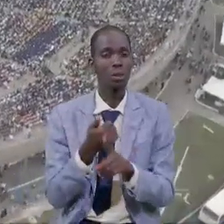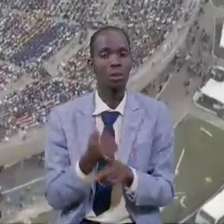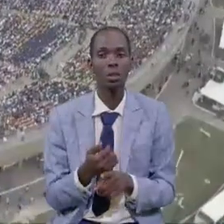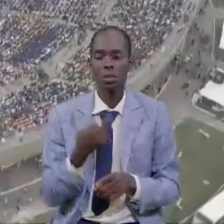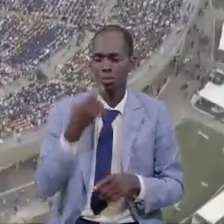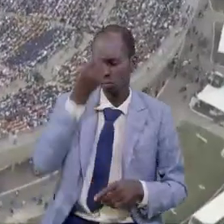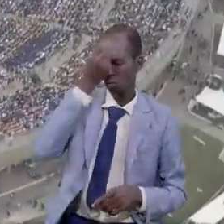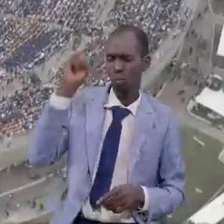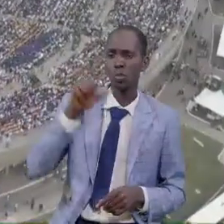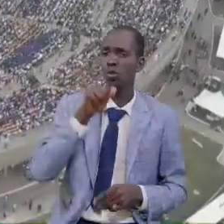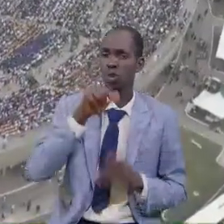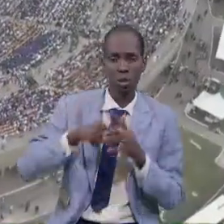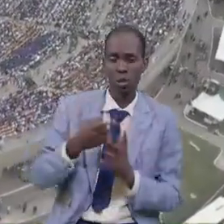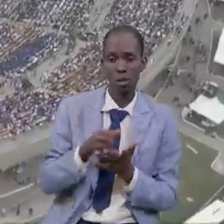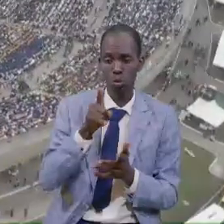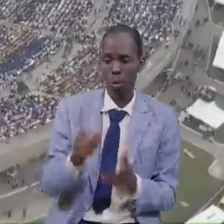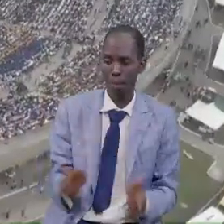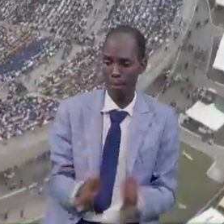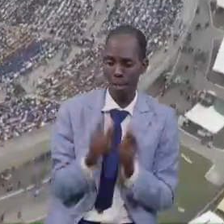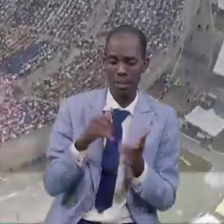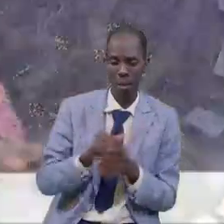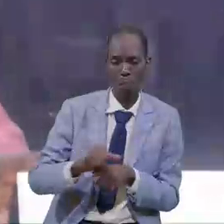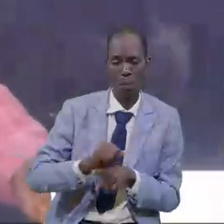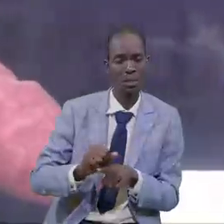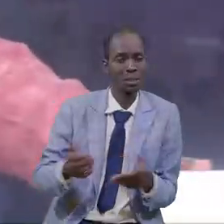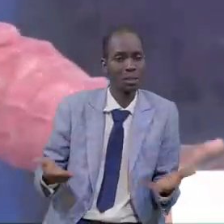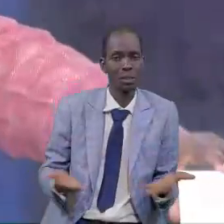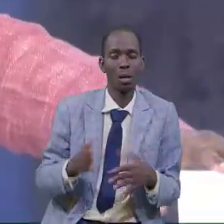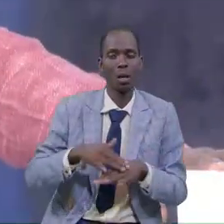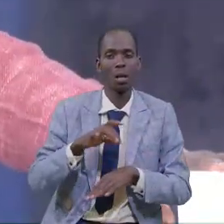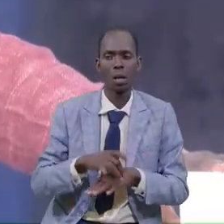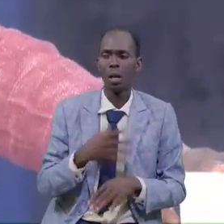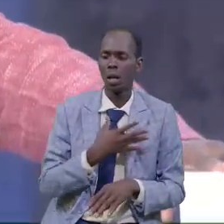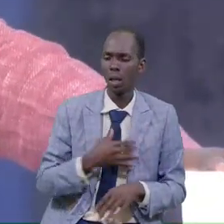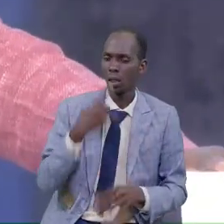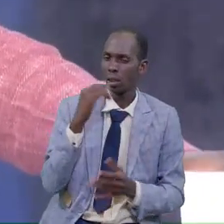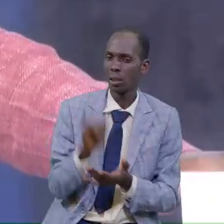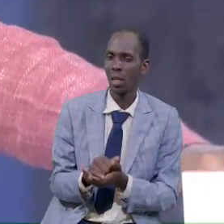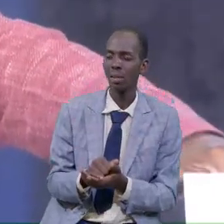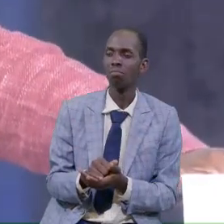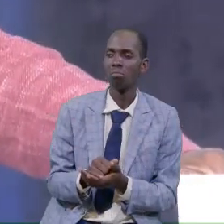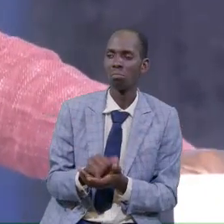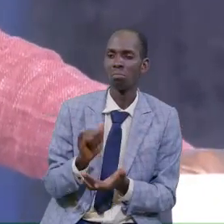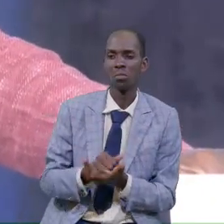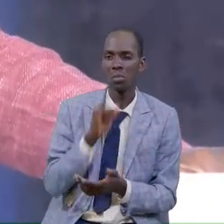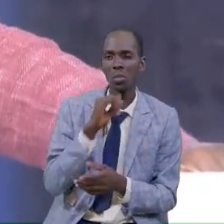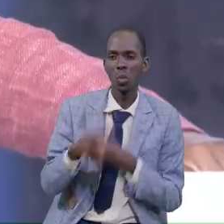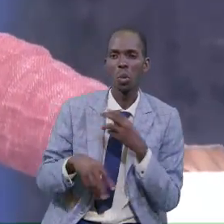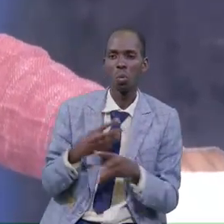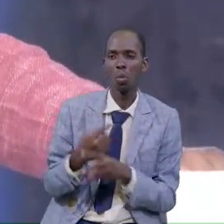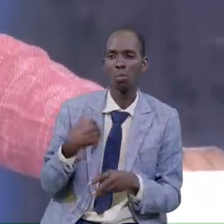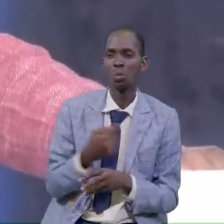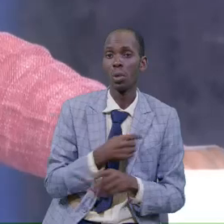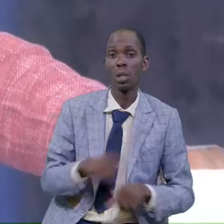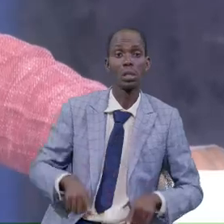You met it here. And it says, that's the world within. It's within a